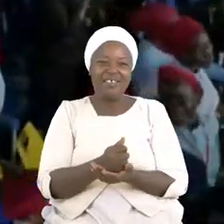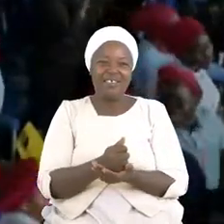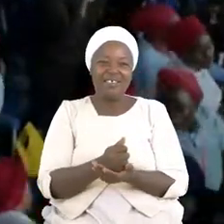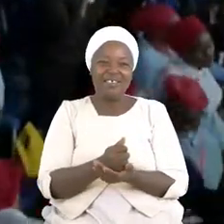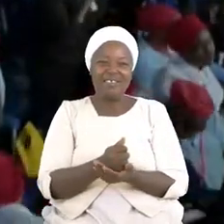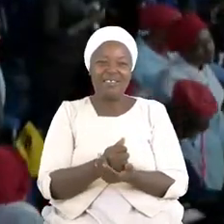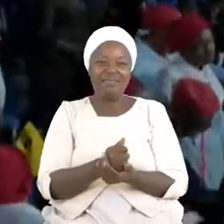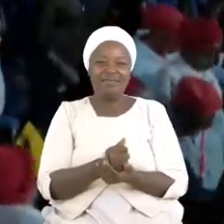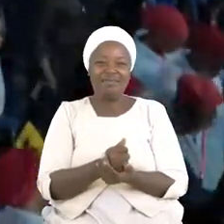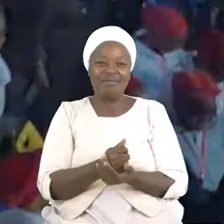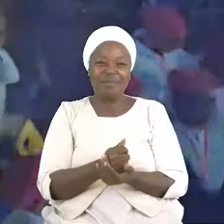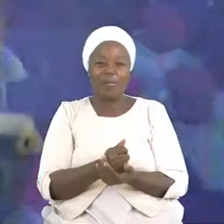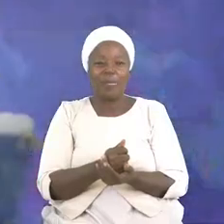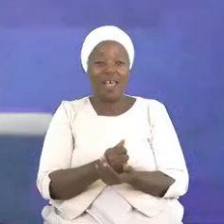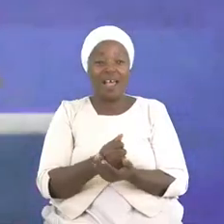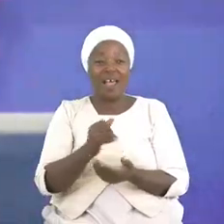I rejoice with you.